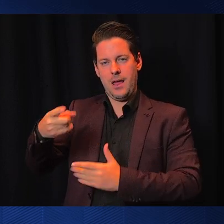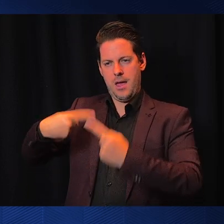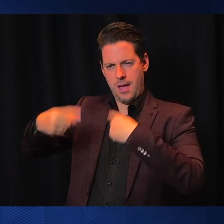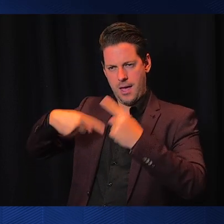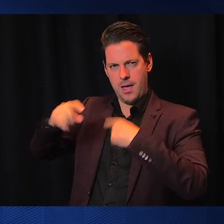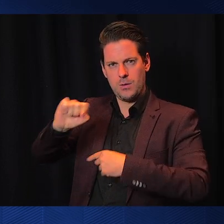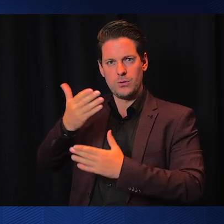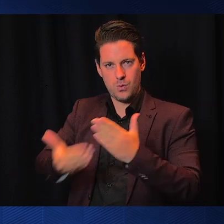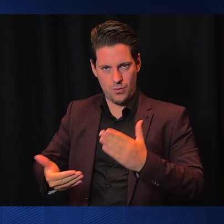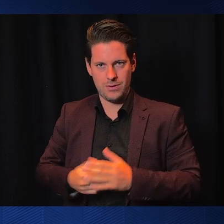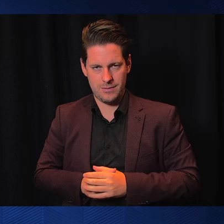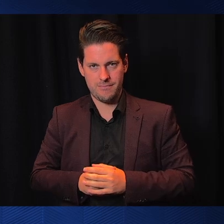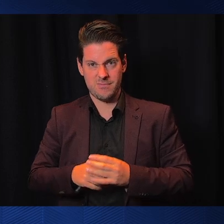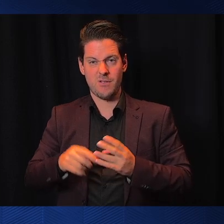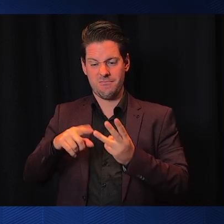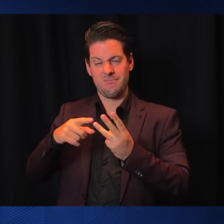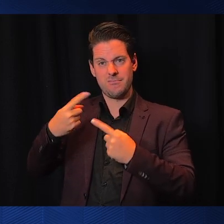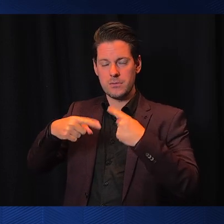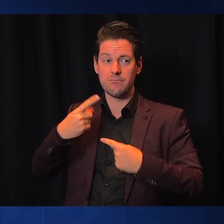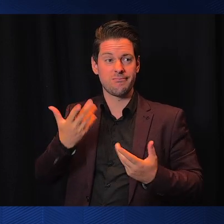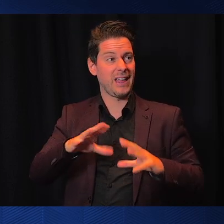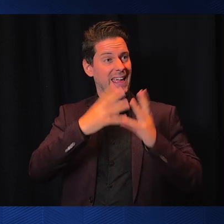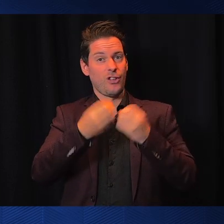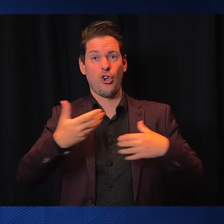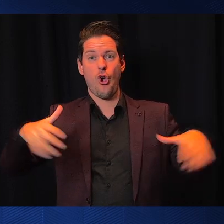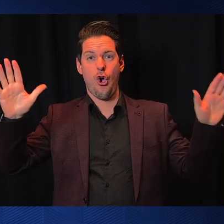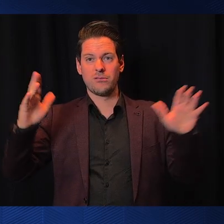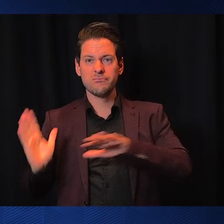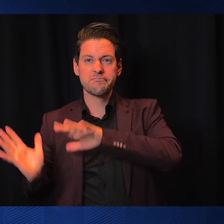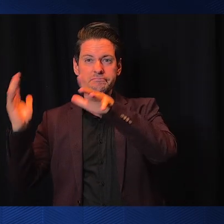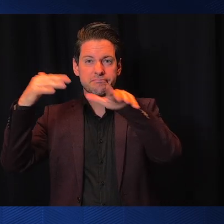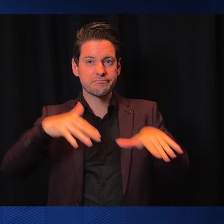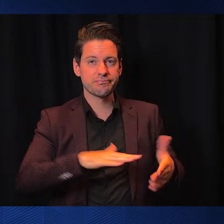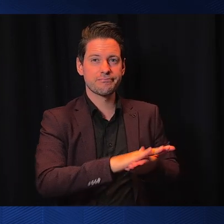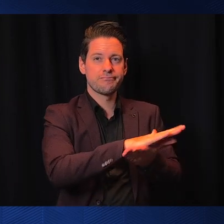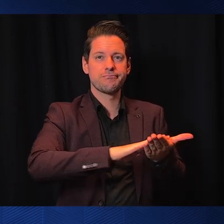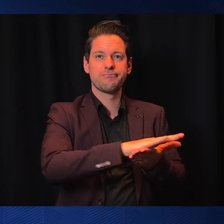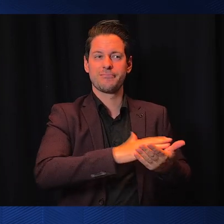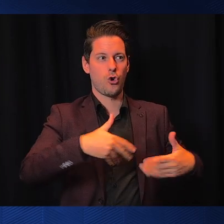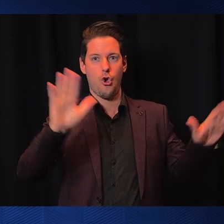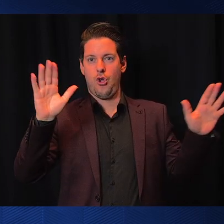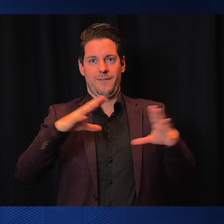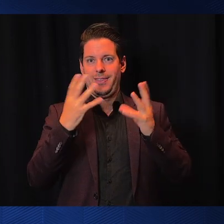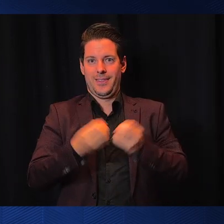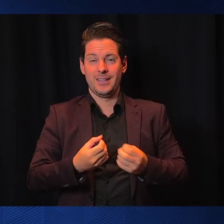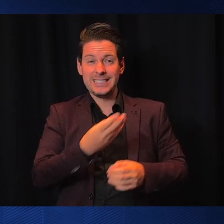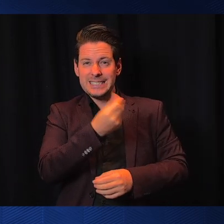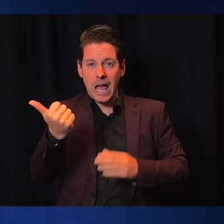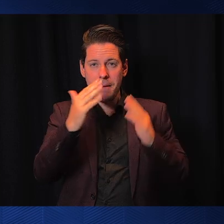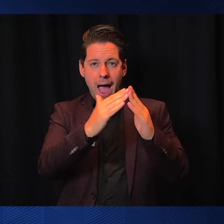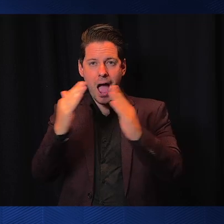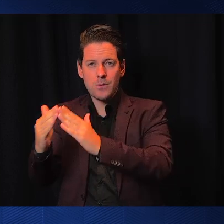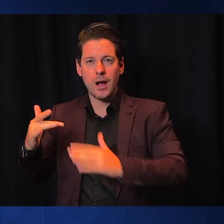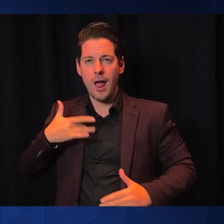it is. We have lost everything to the tsunami, even though some houses are still